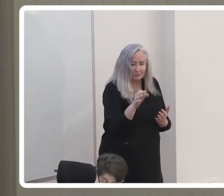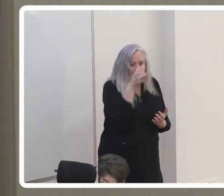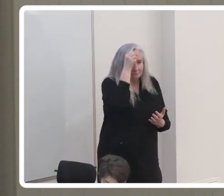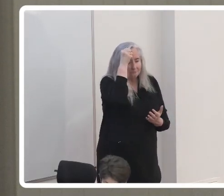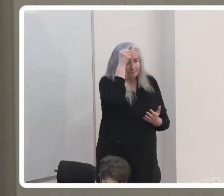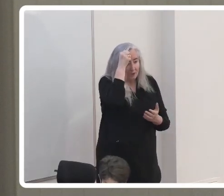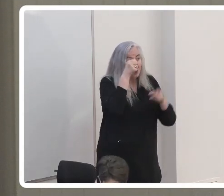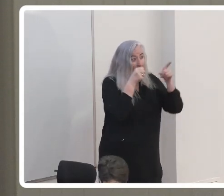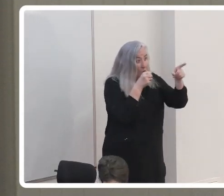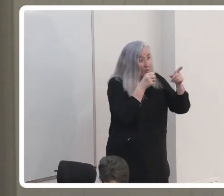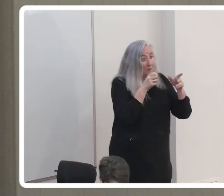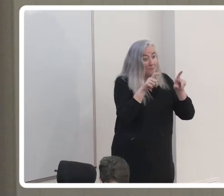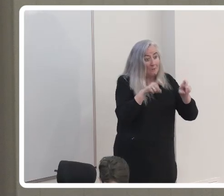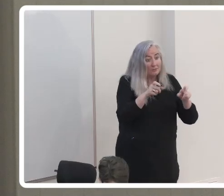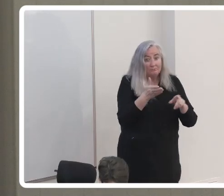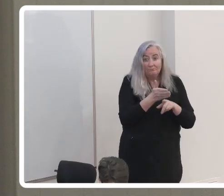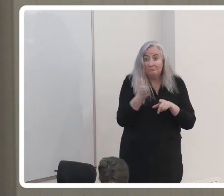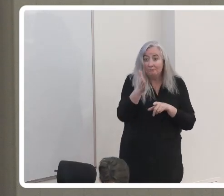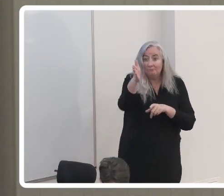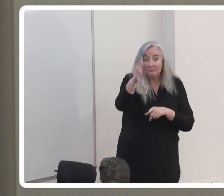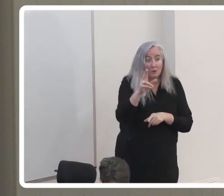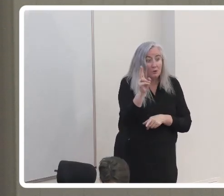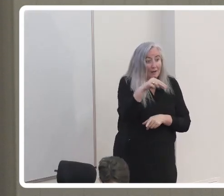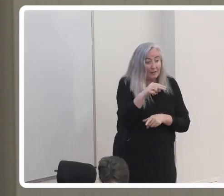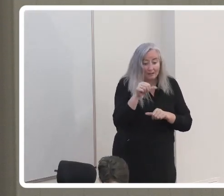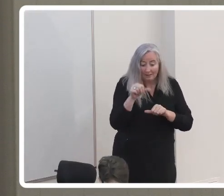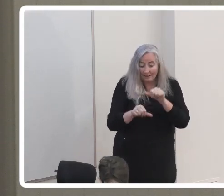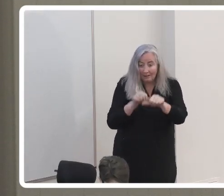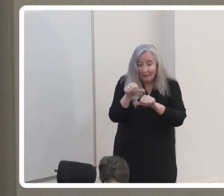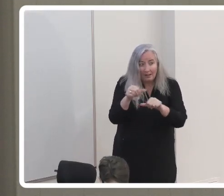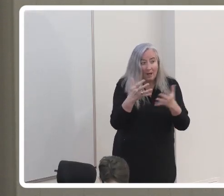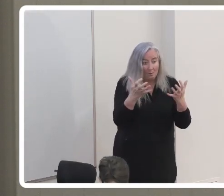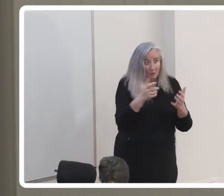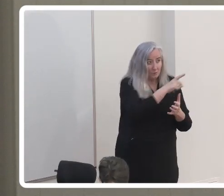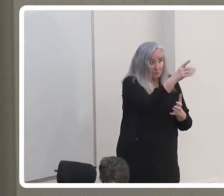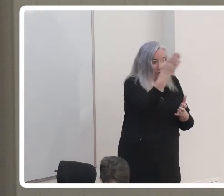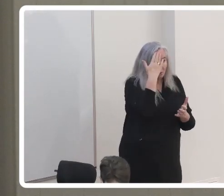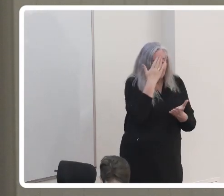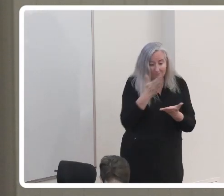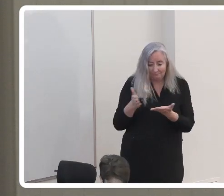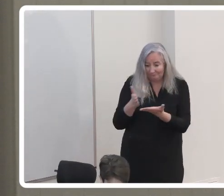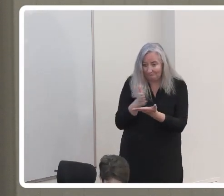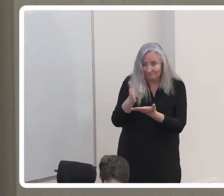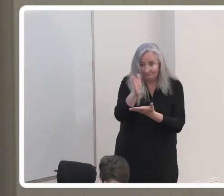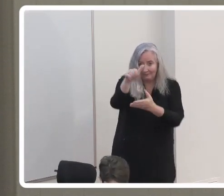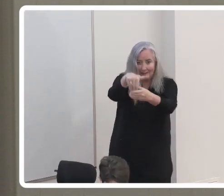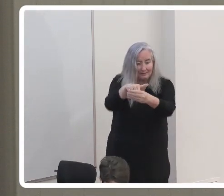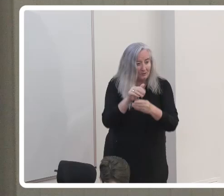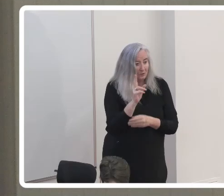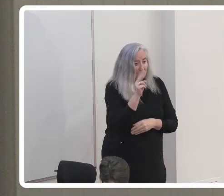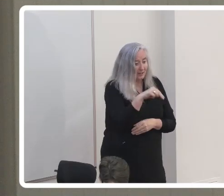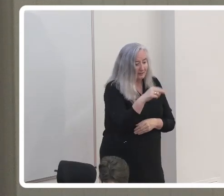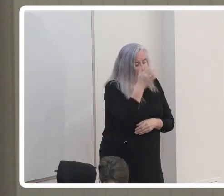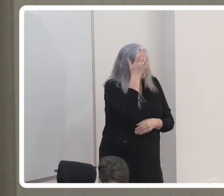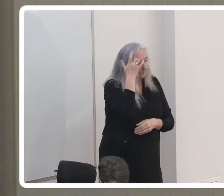UN system, which offers, as you know, various paths of engagement. Some feasible for specific